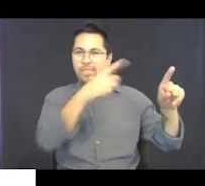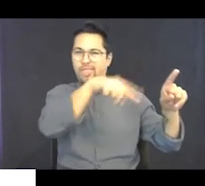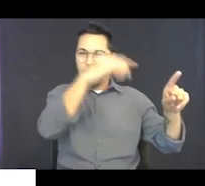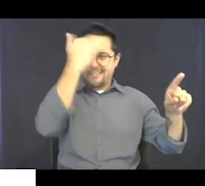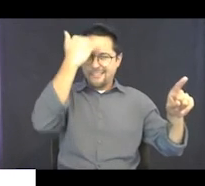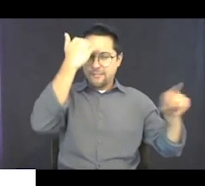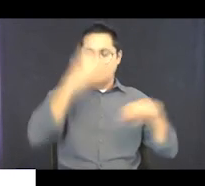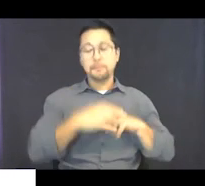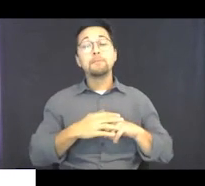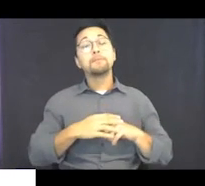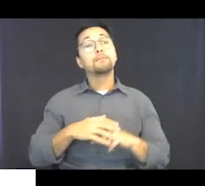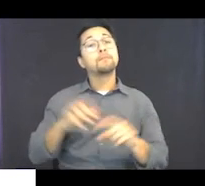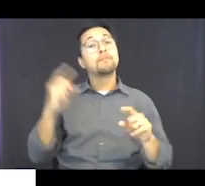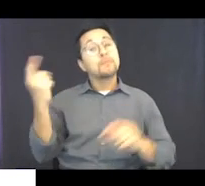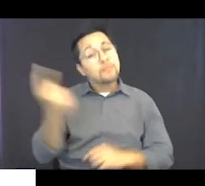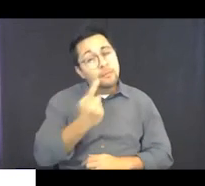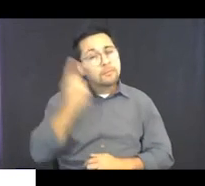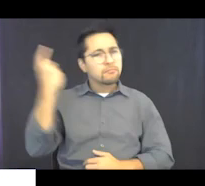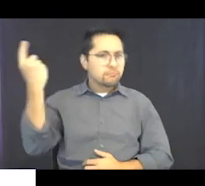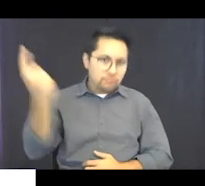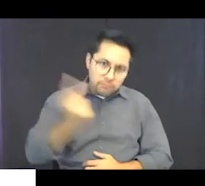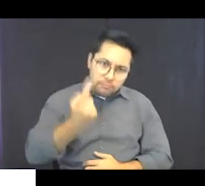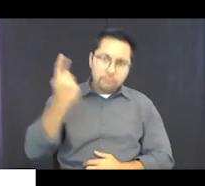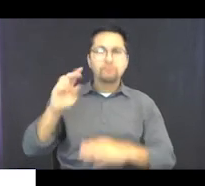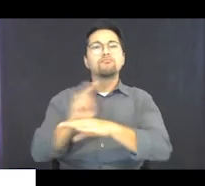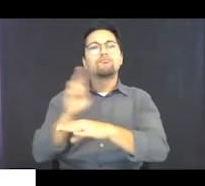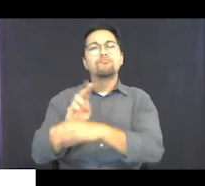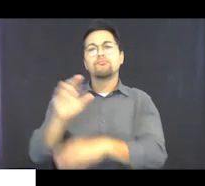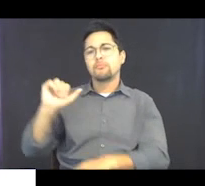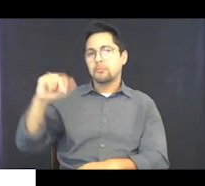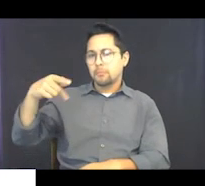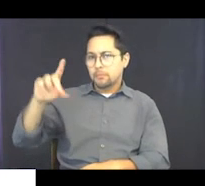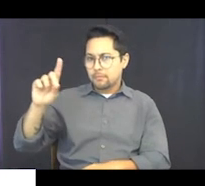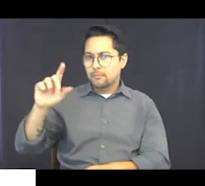Always, always, always use